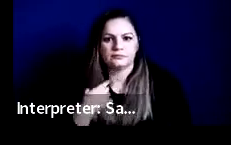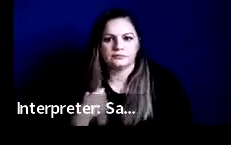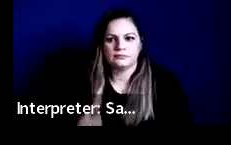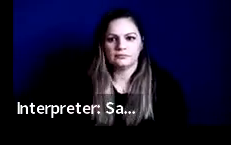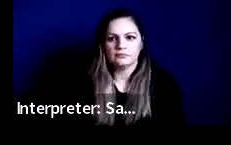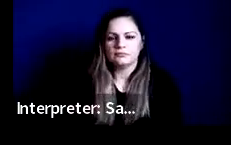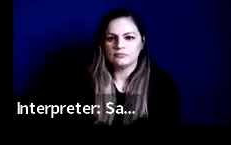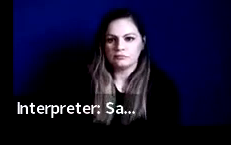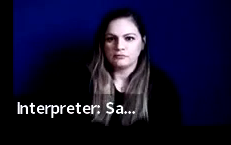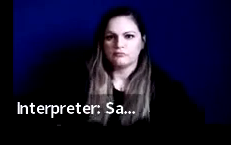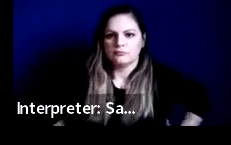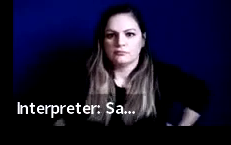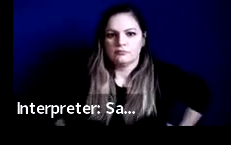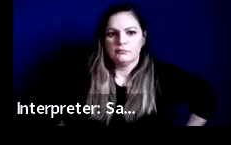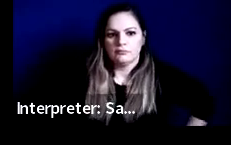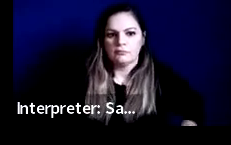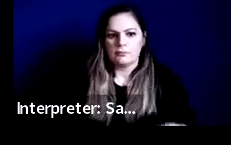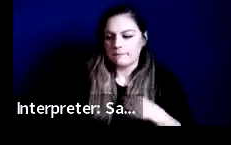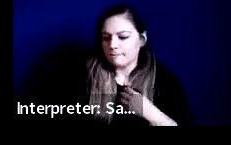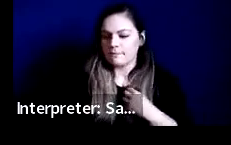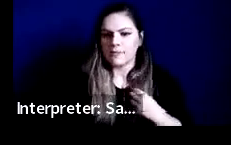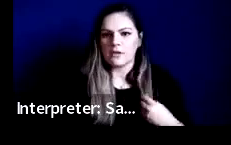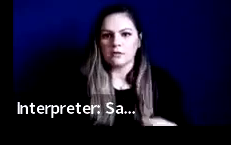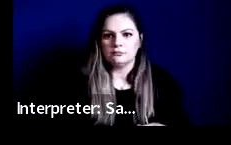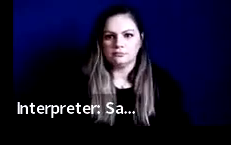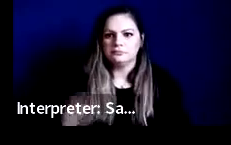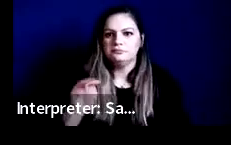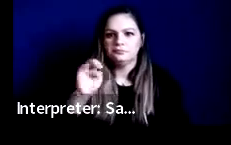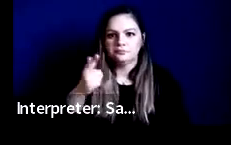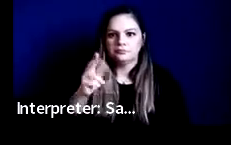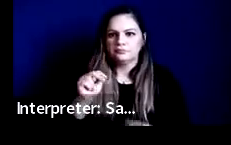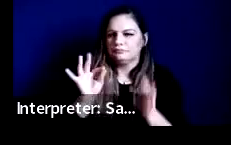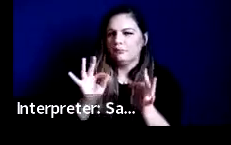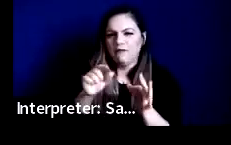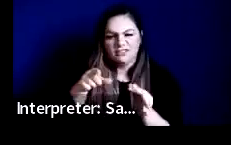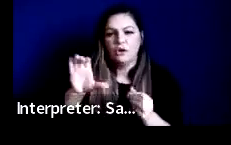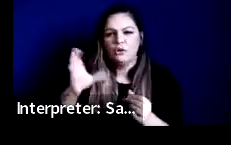for putting that out, Jody. So if everybody could jump into the Q&A function.